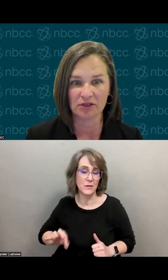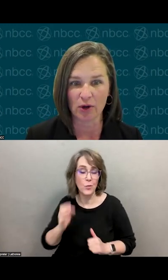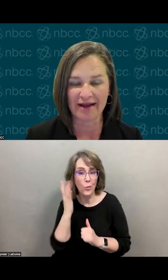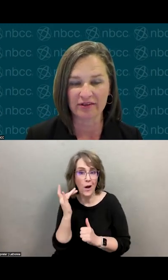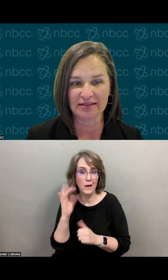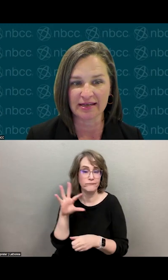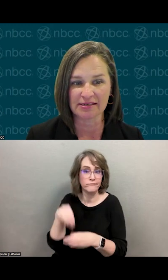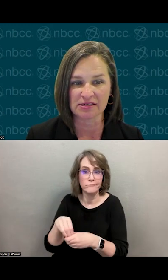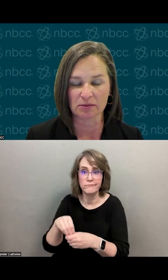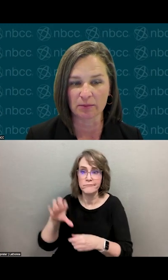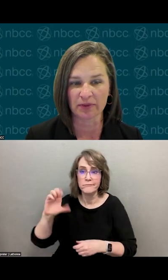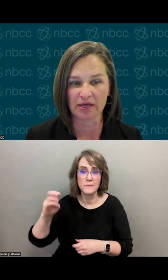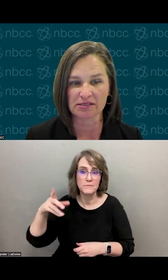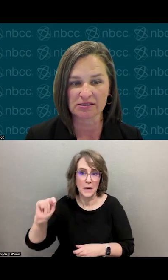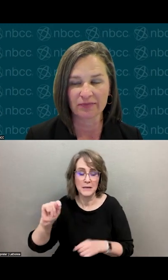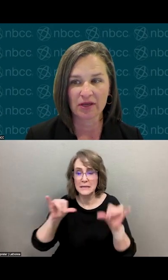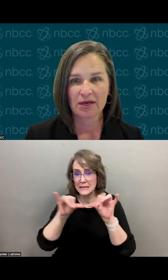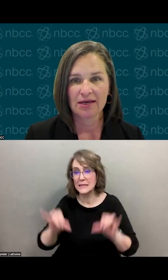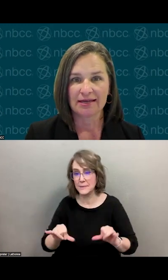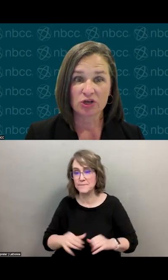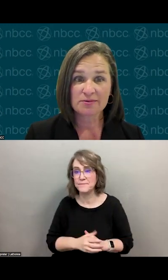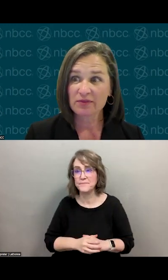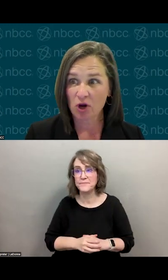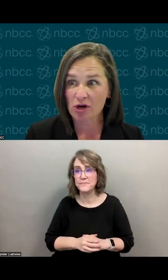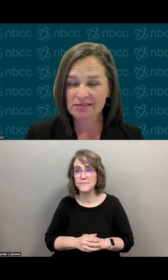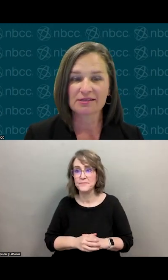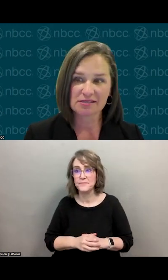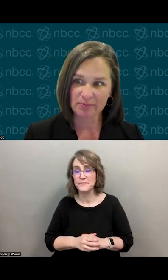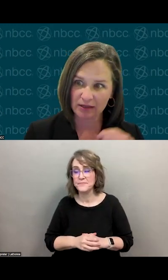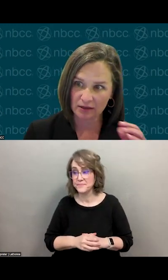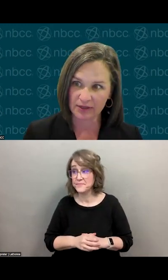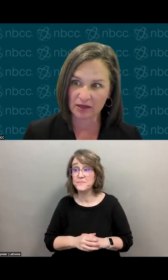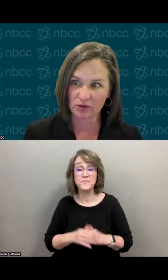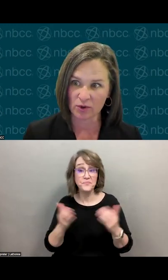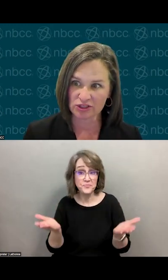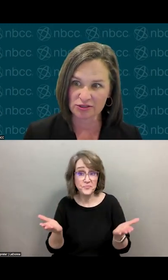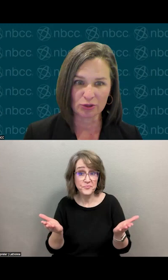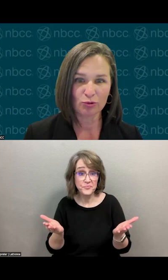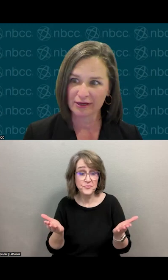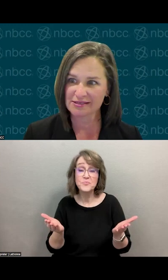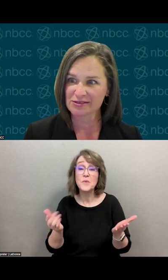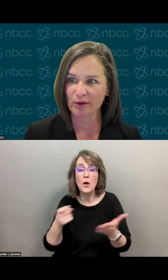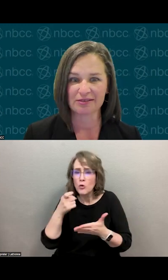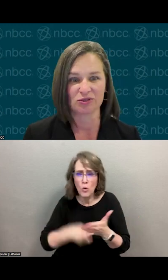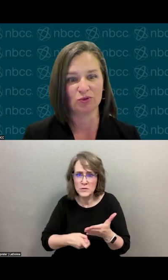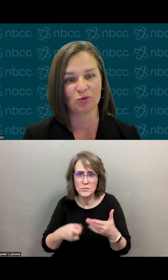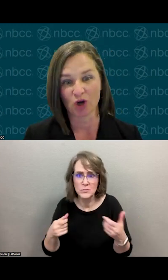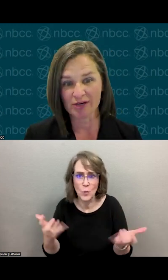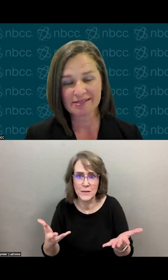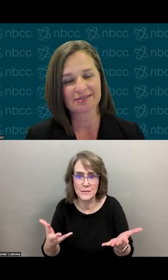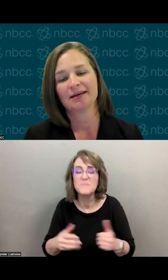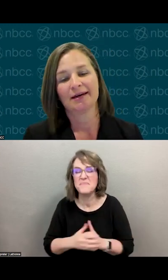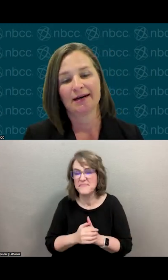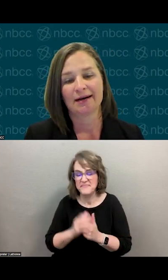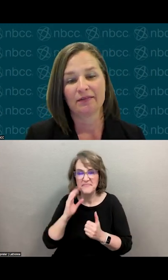having that data system in place. In terms of the cost, this has been a big question too. What is this going to